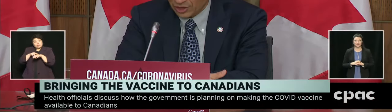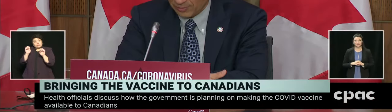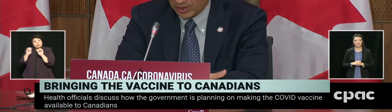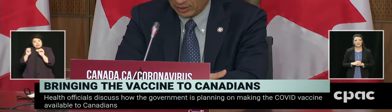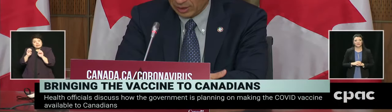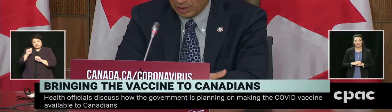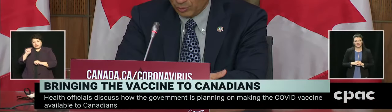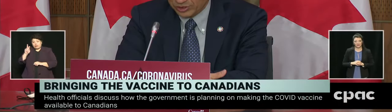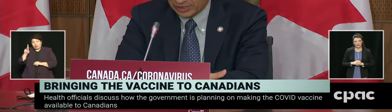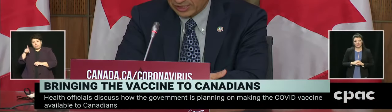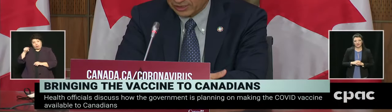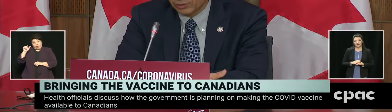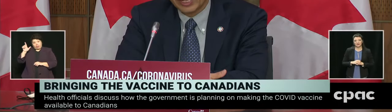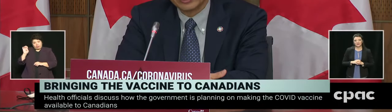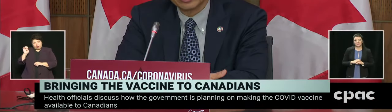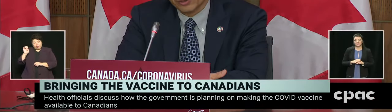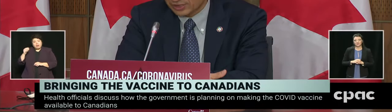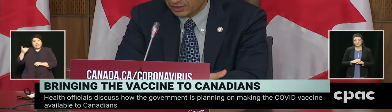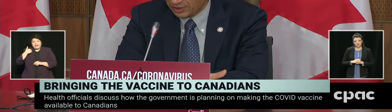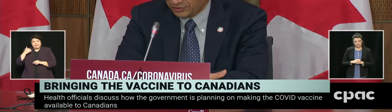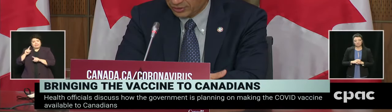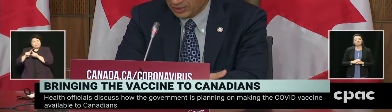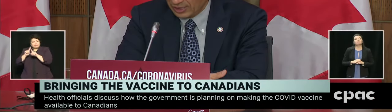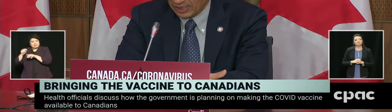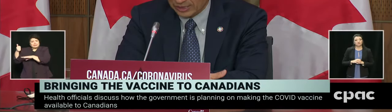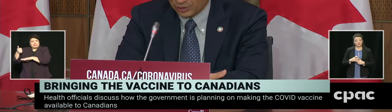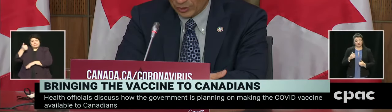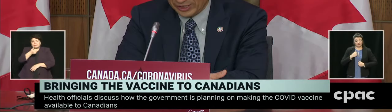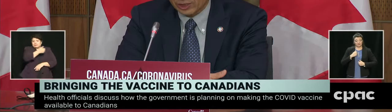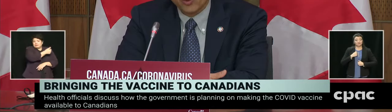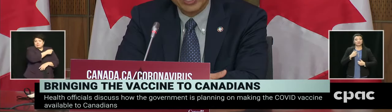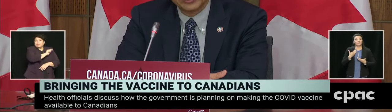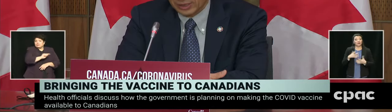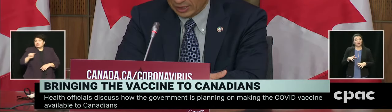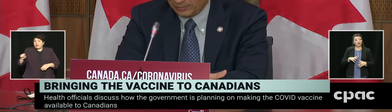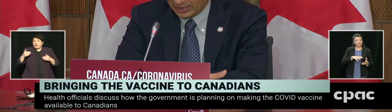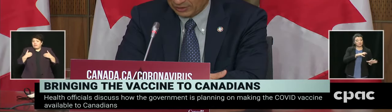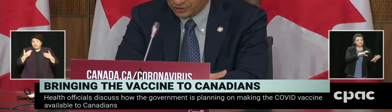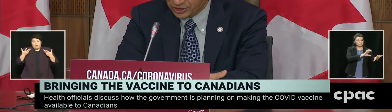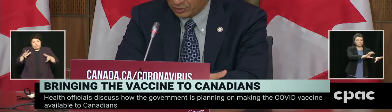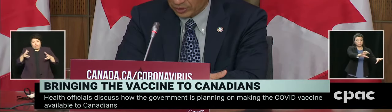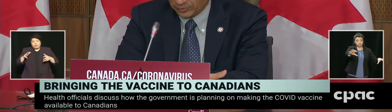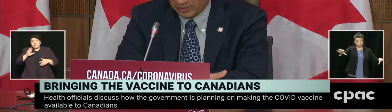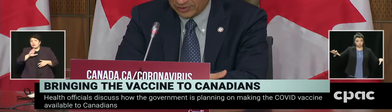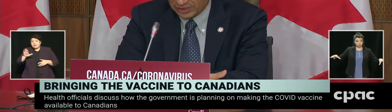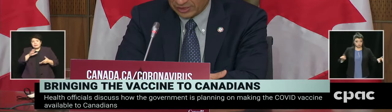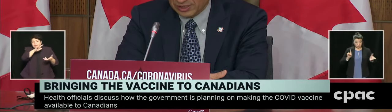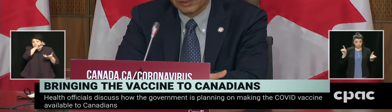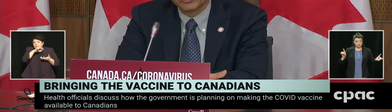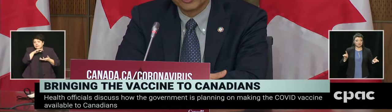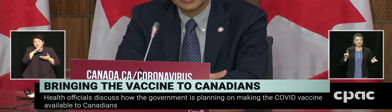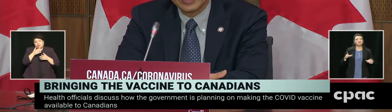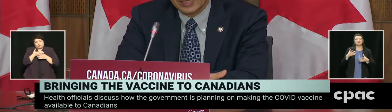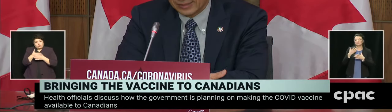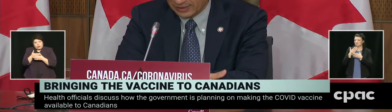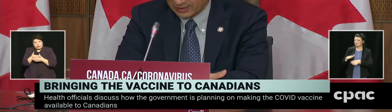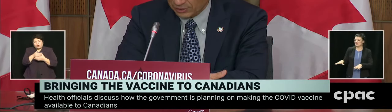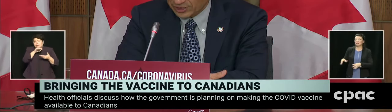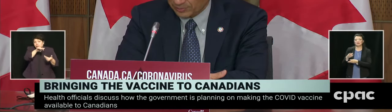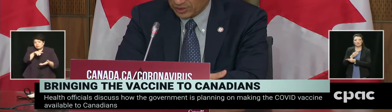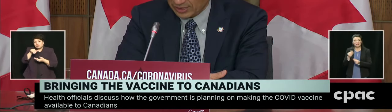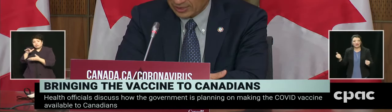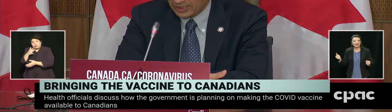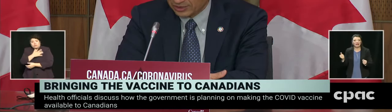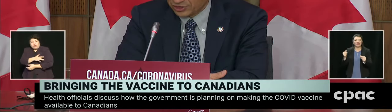Strategic Stockpile, which has sites located across the country, has already acquired and begun to share with the provinces and territories